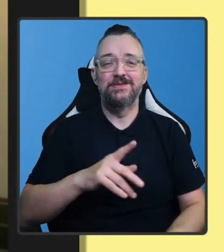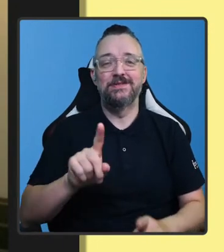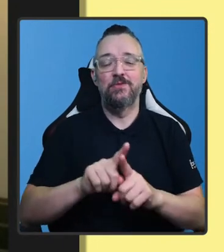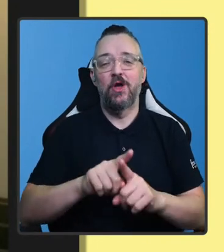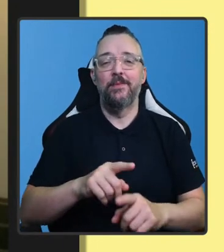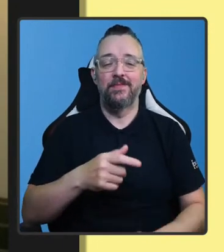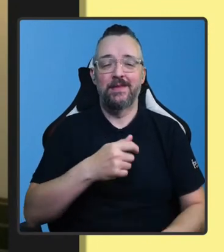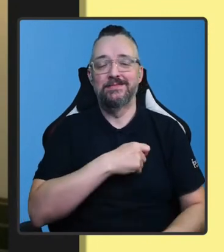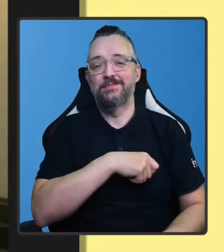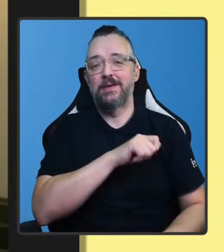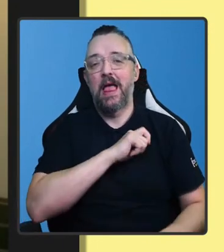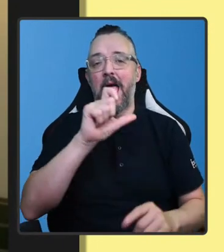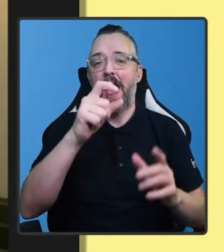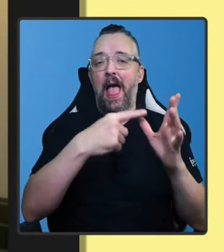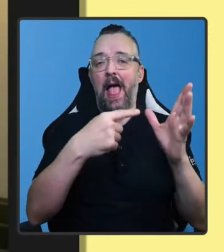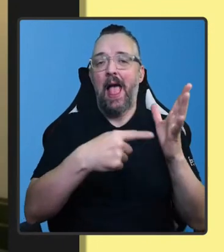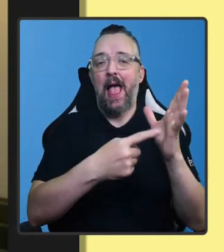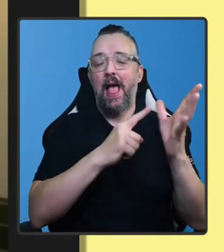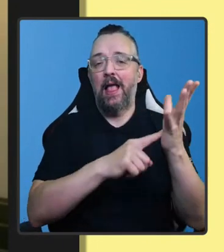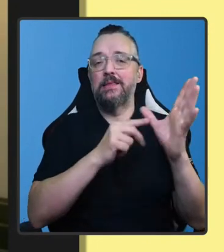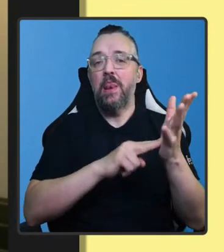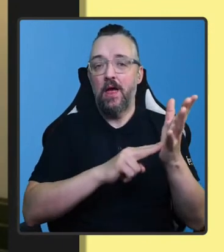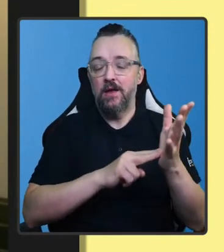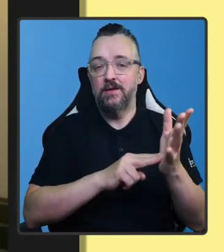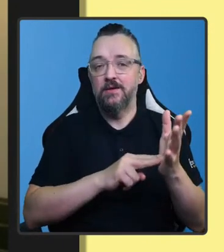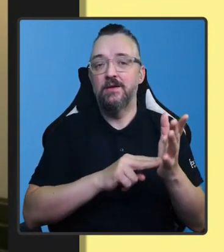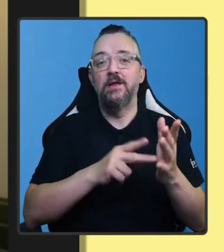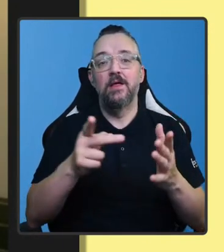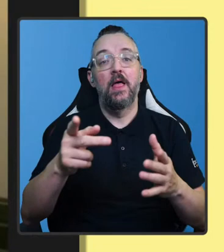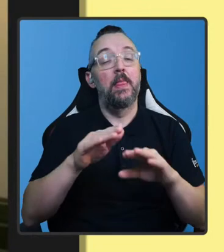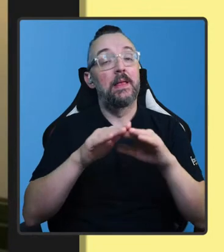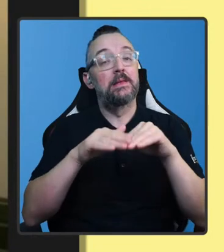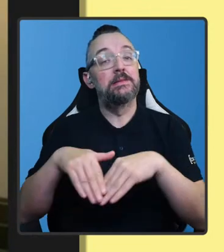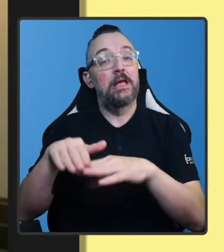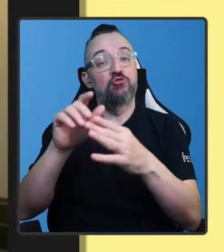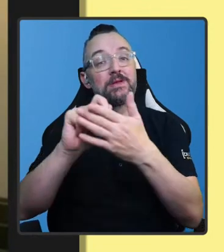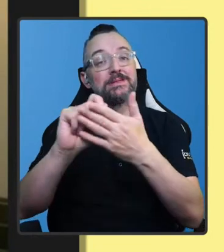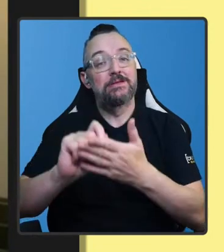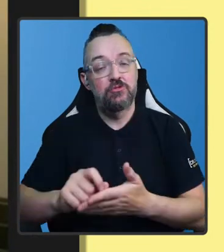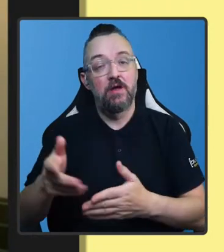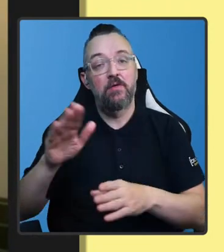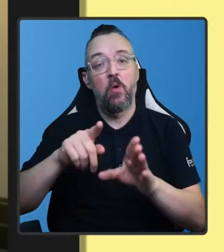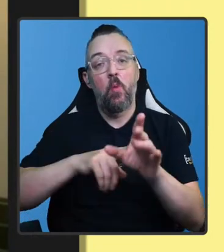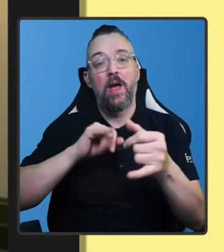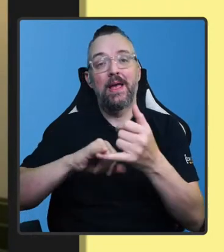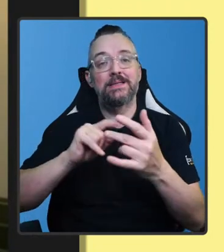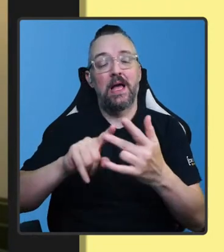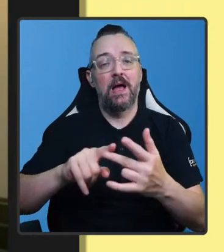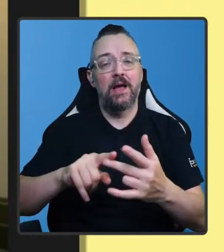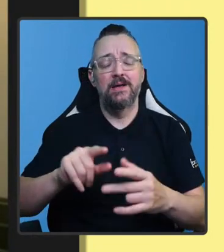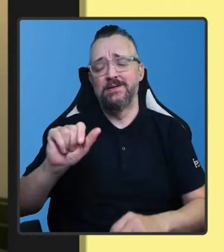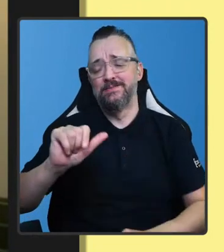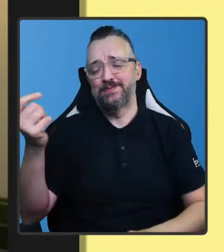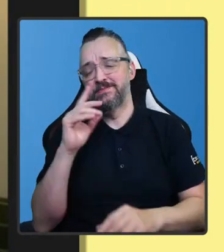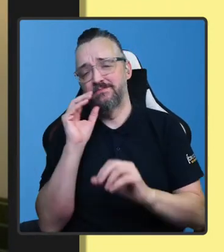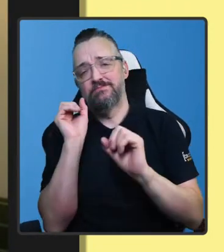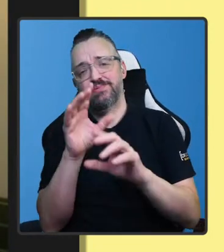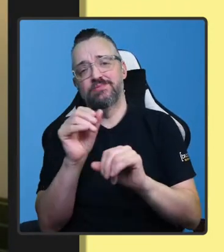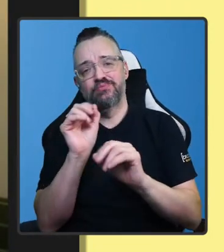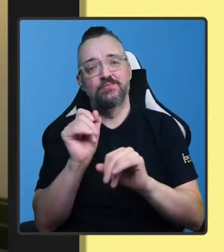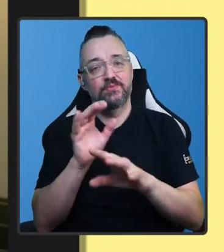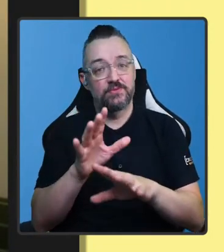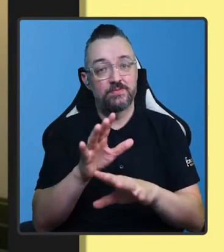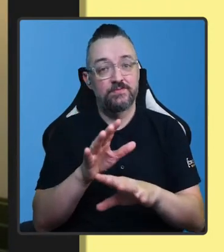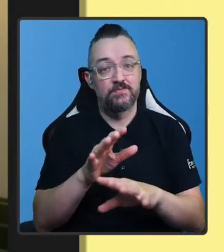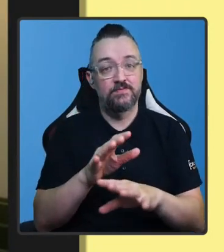Valentina Cervera. Robin Graham, the national secretary of the YSI, made a great contribution too. As you can